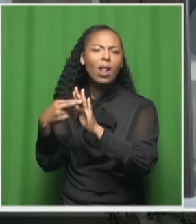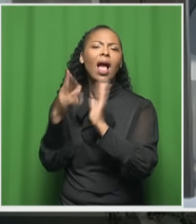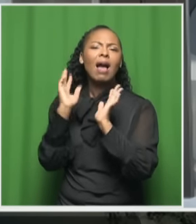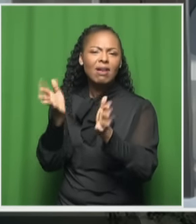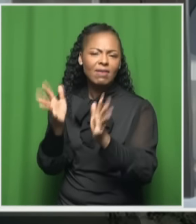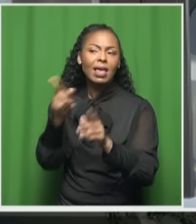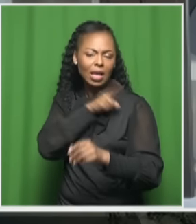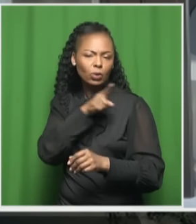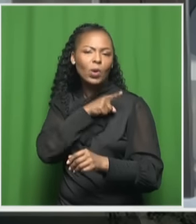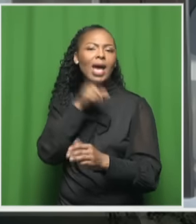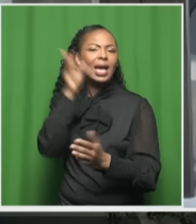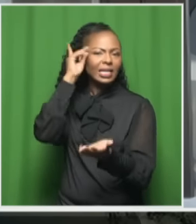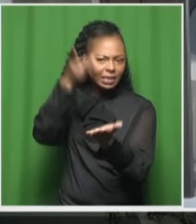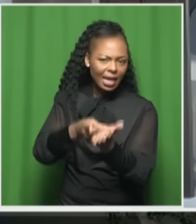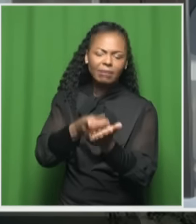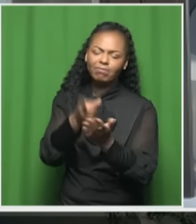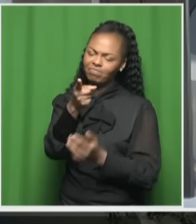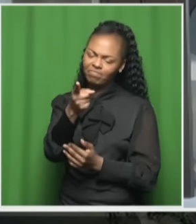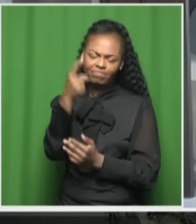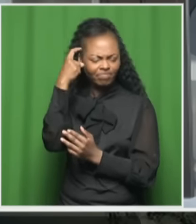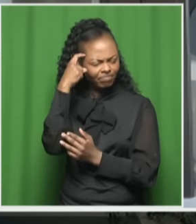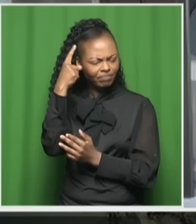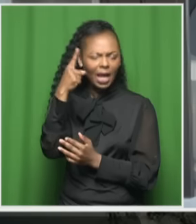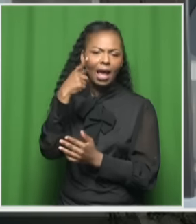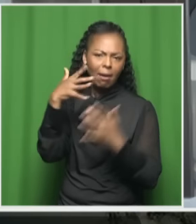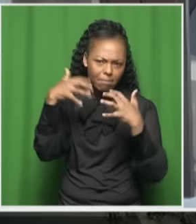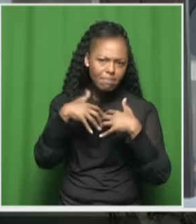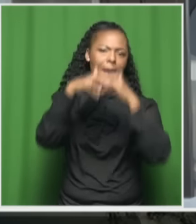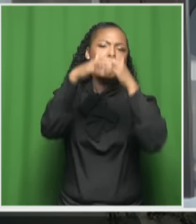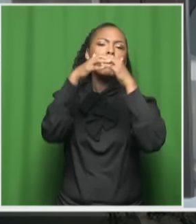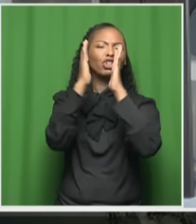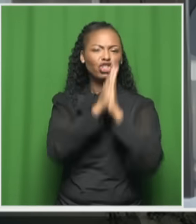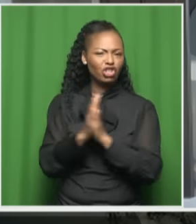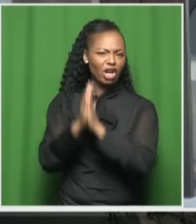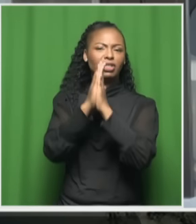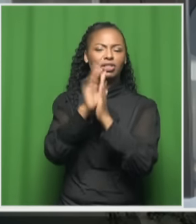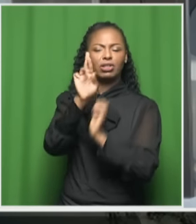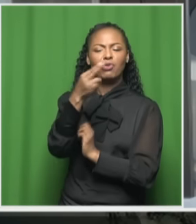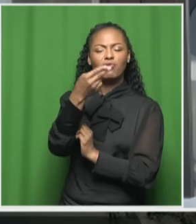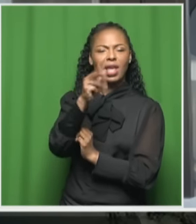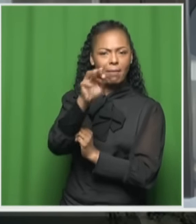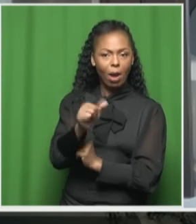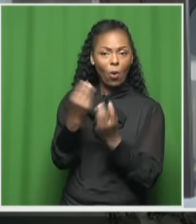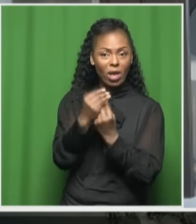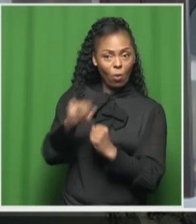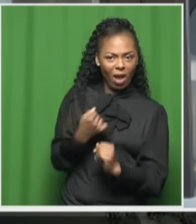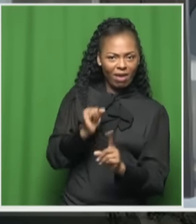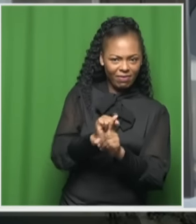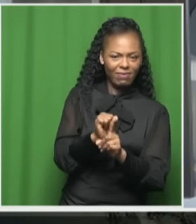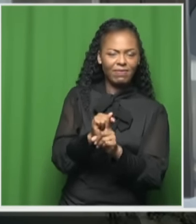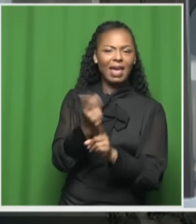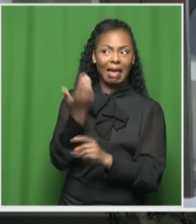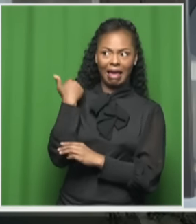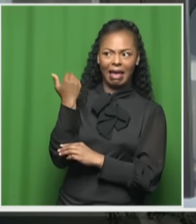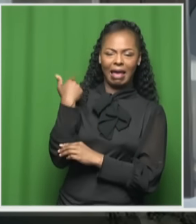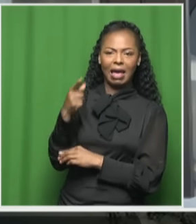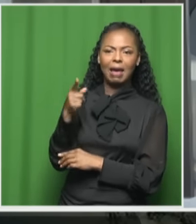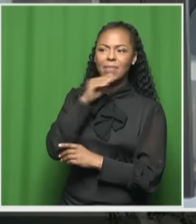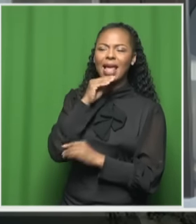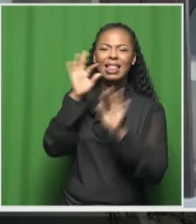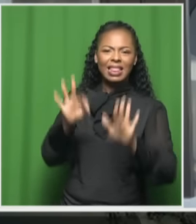to open Rhema Bible Church with his wife at the time, Linda. So it was that he said. And apparently there were